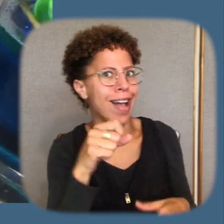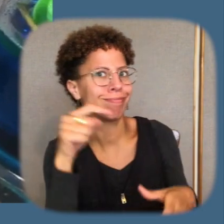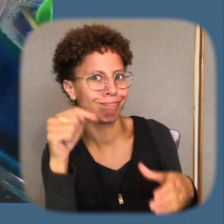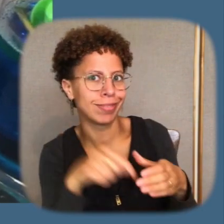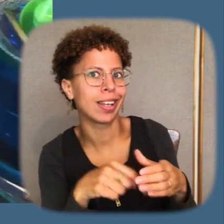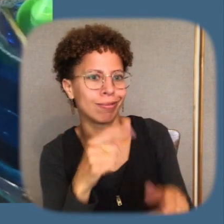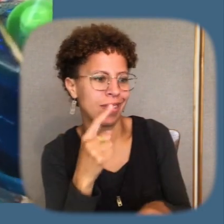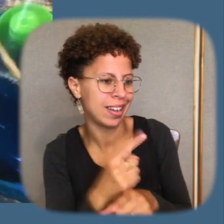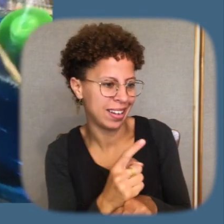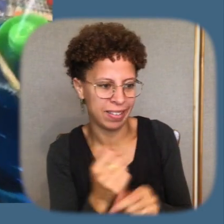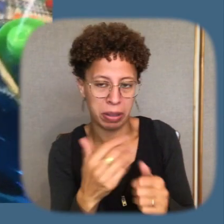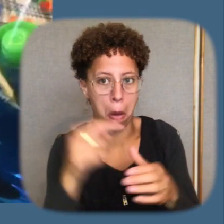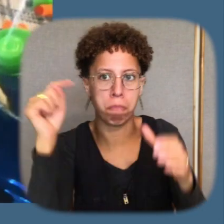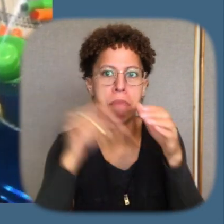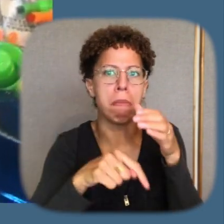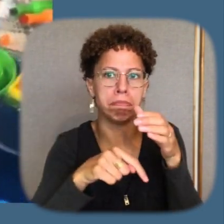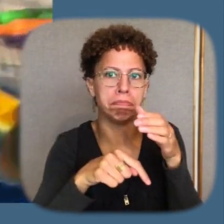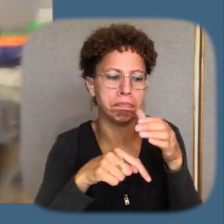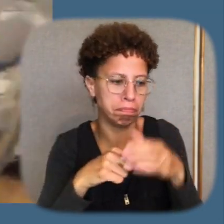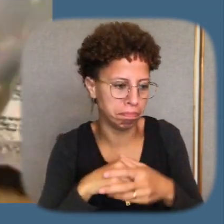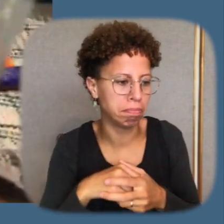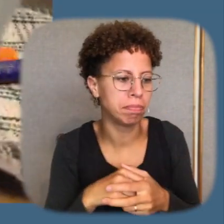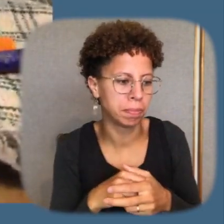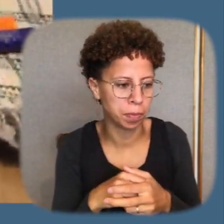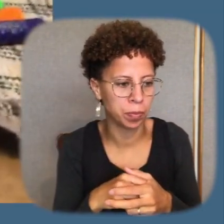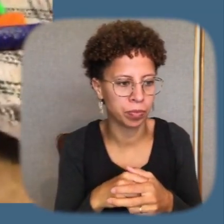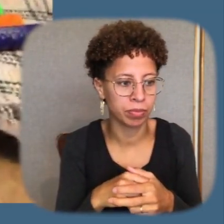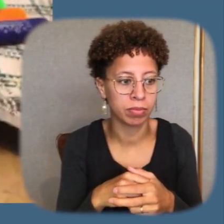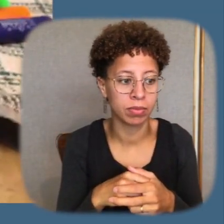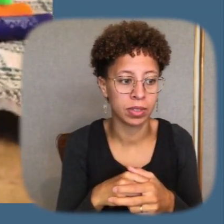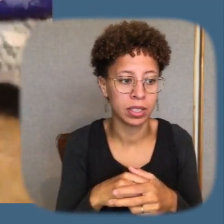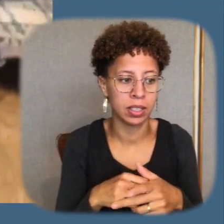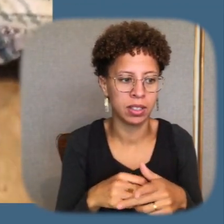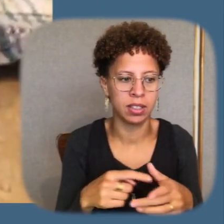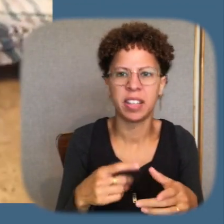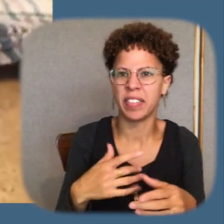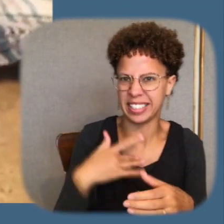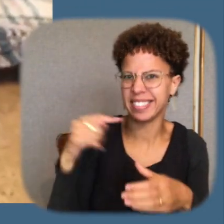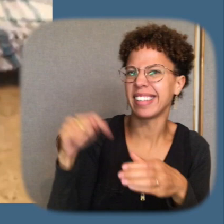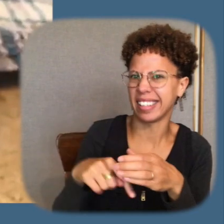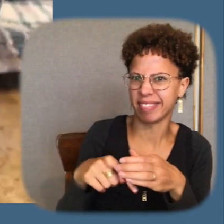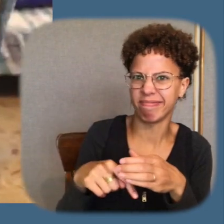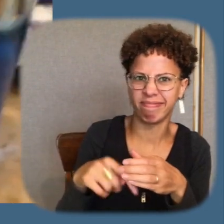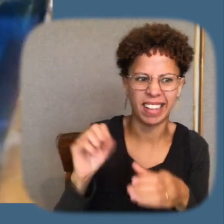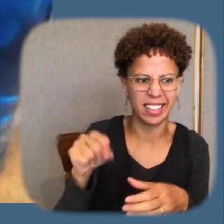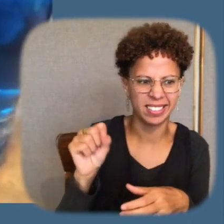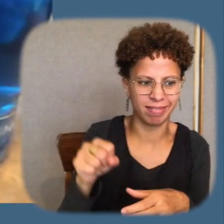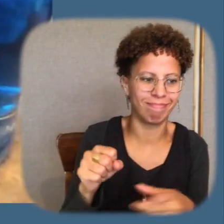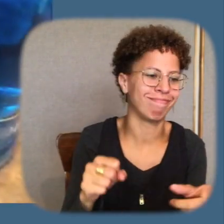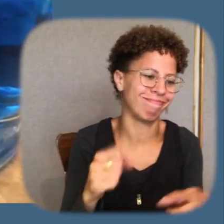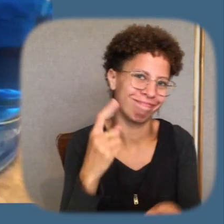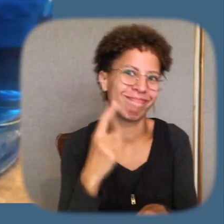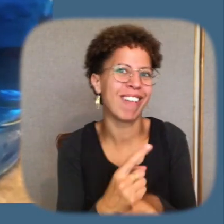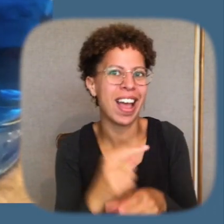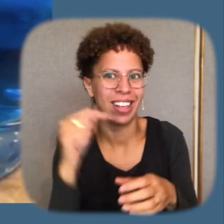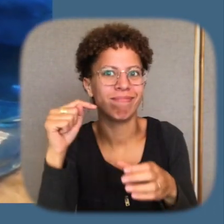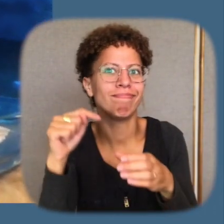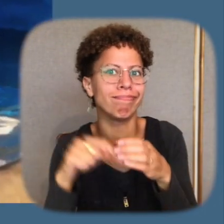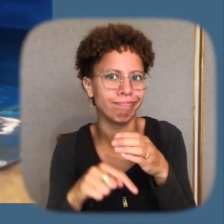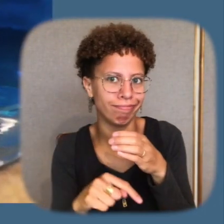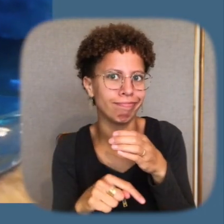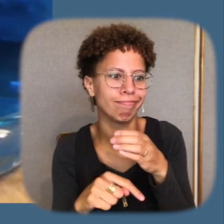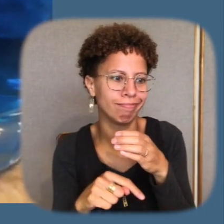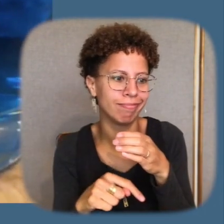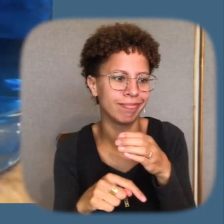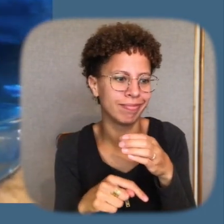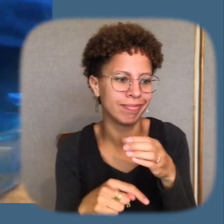right away. It went through everything else and it did sink. Sink. Okay, this one. Sink. Whoa, look at that go down. It went